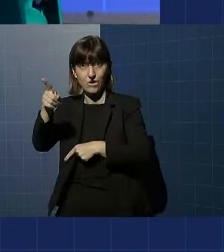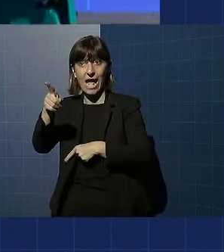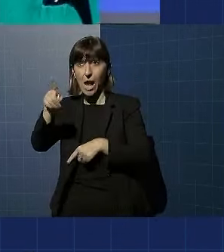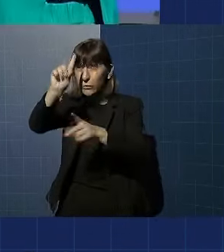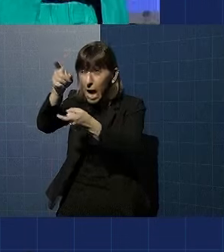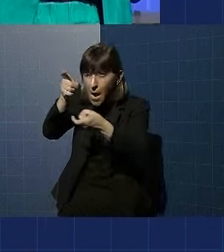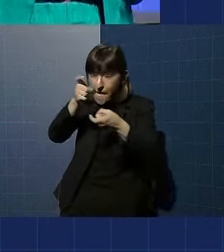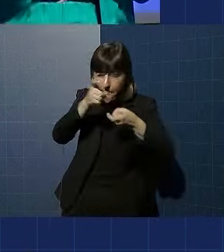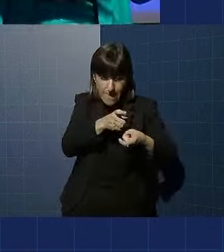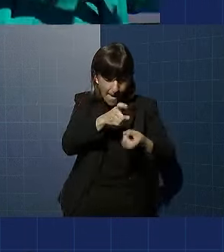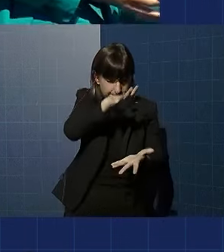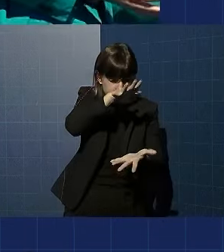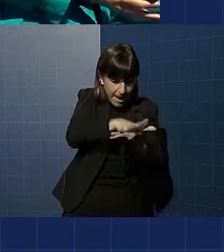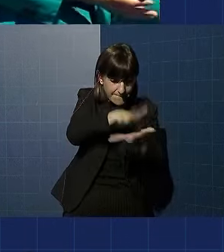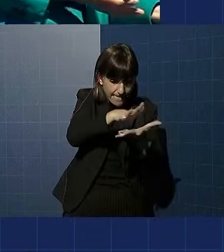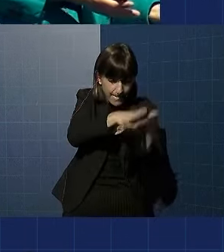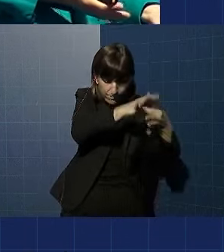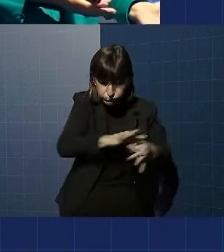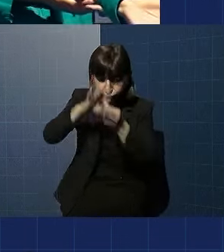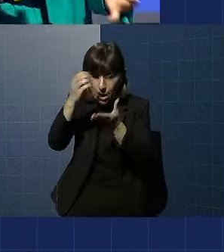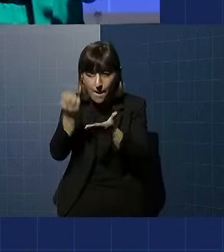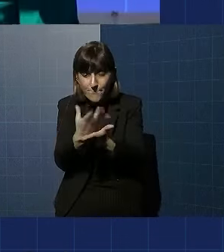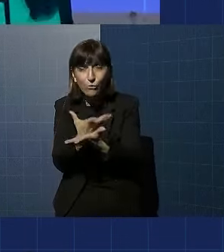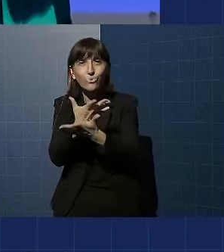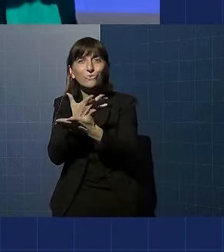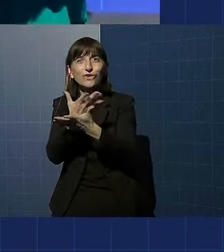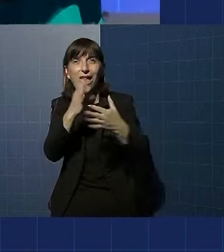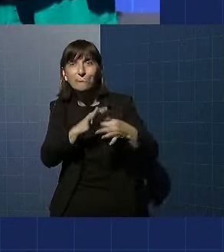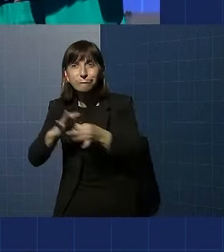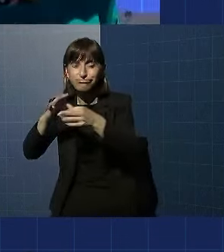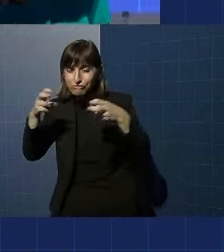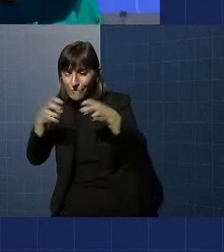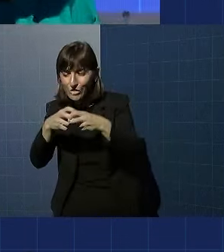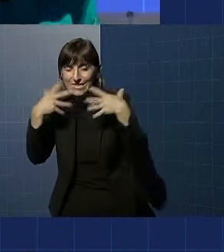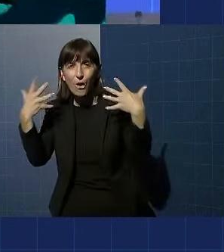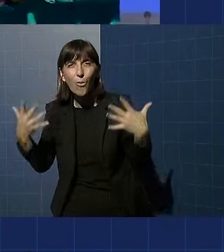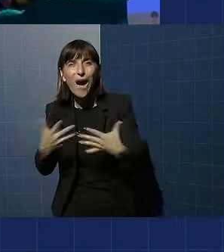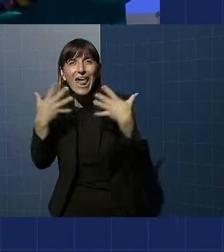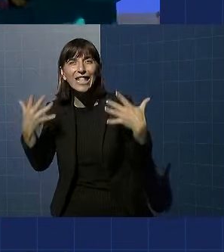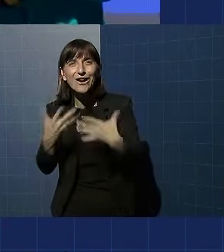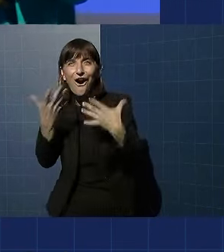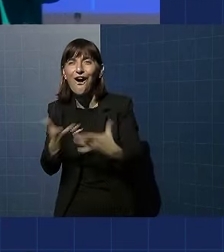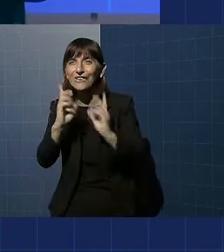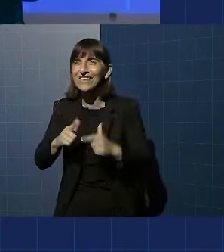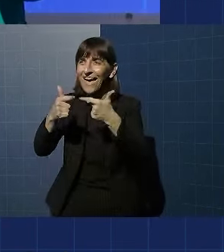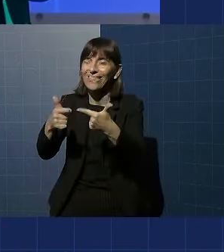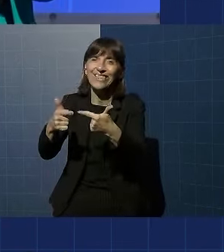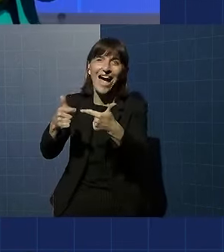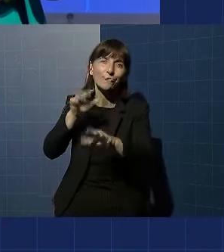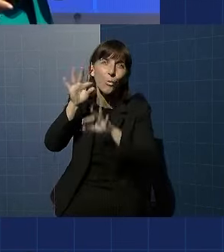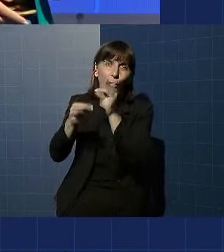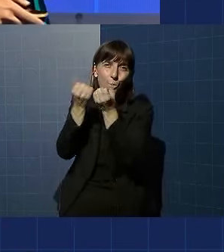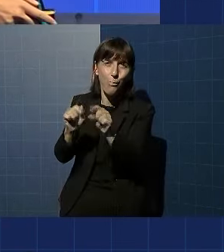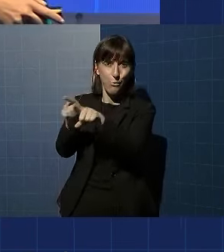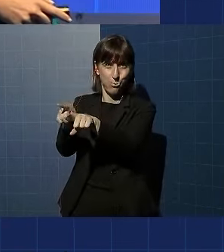future planning, future thinking. It's not like we're going to do that anytime soon, but this is what we are trying to build slowly, the capability to do